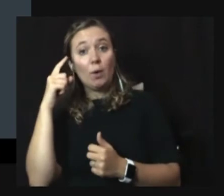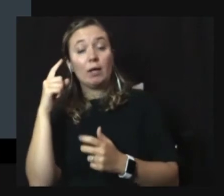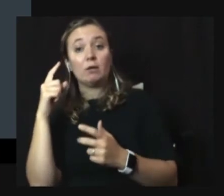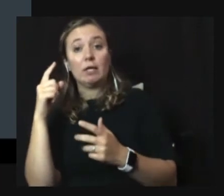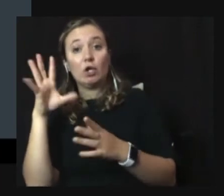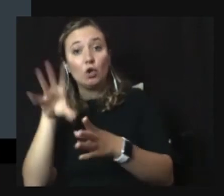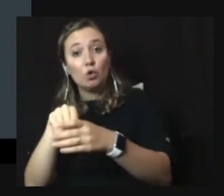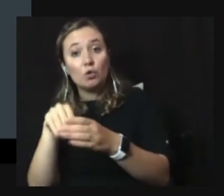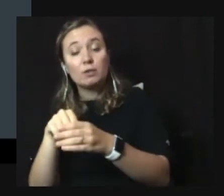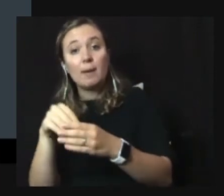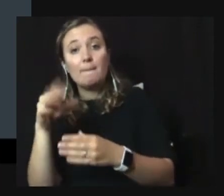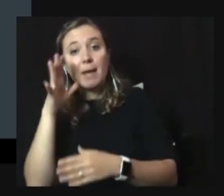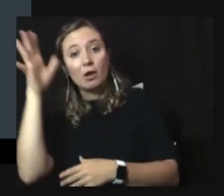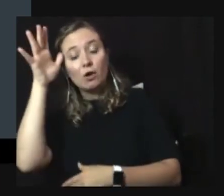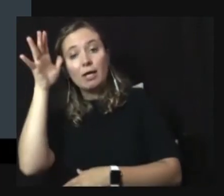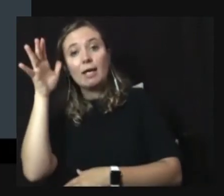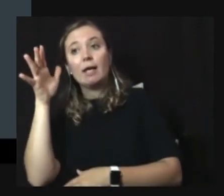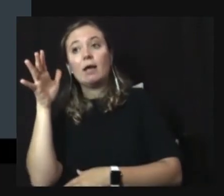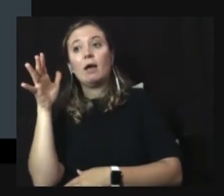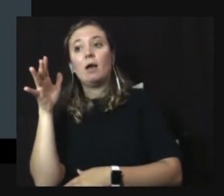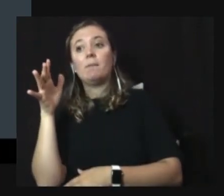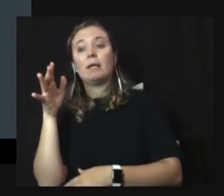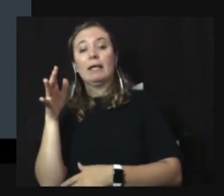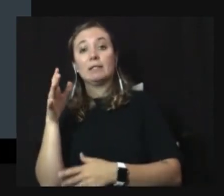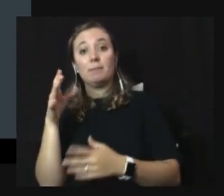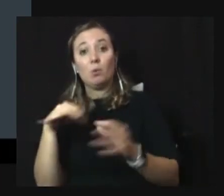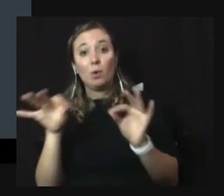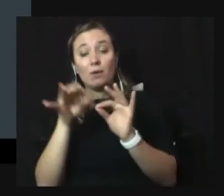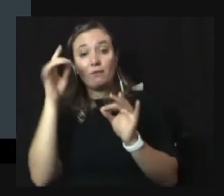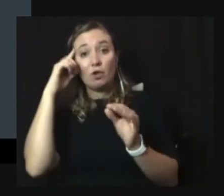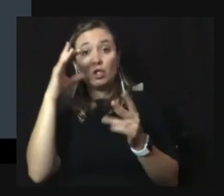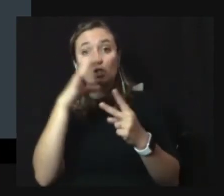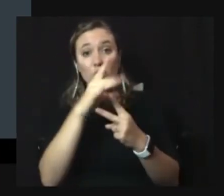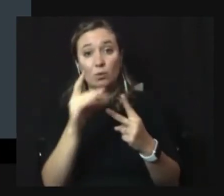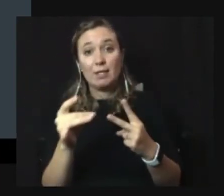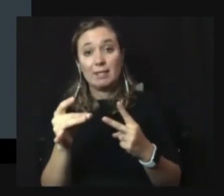it's important to have choice and transition.